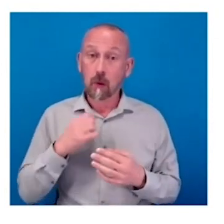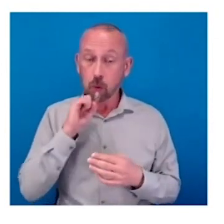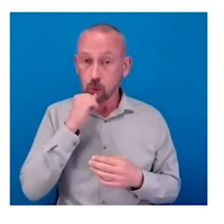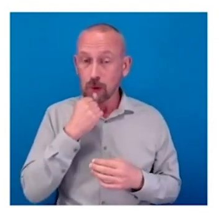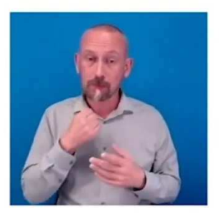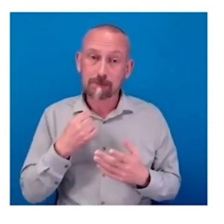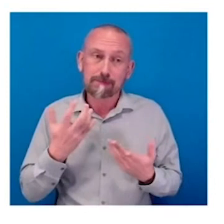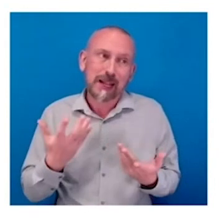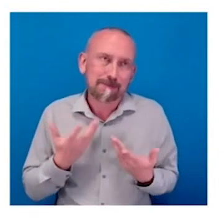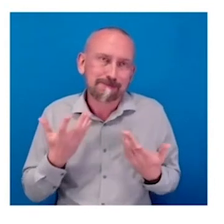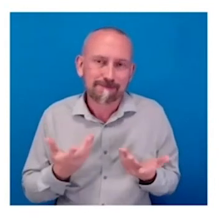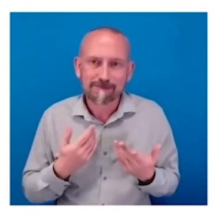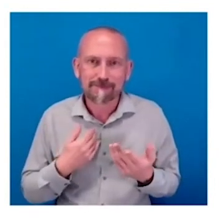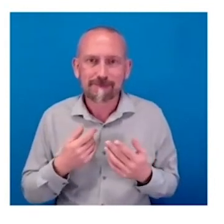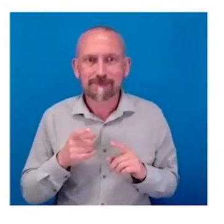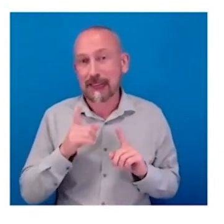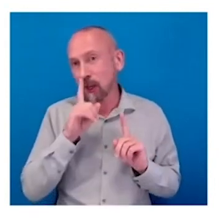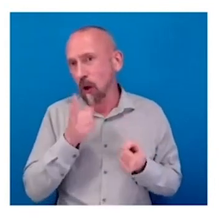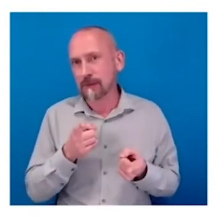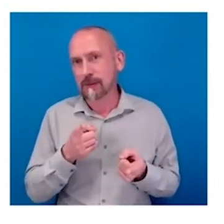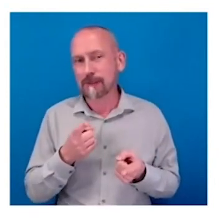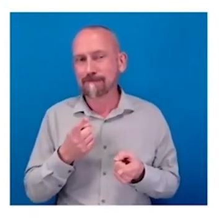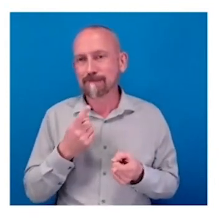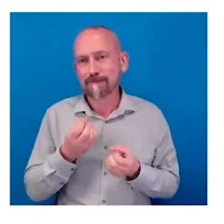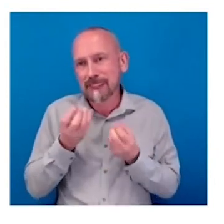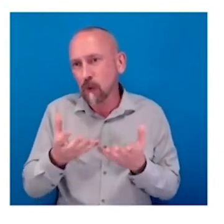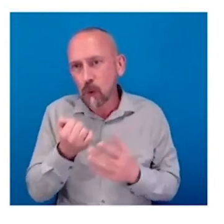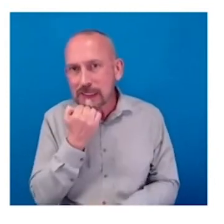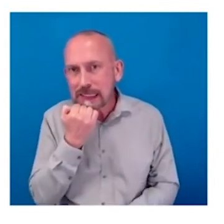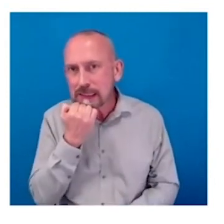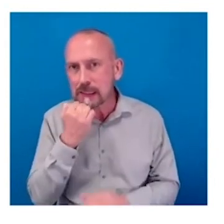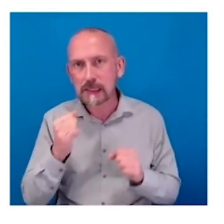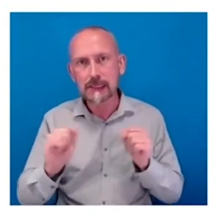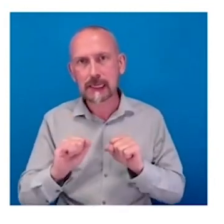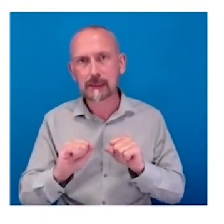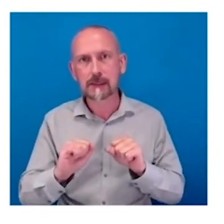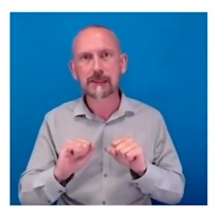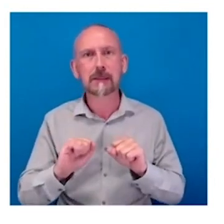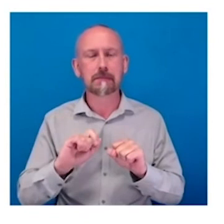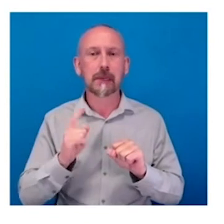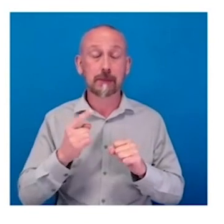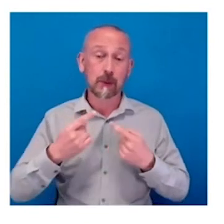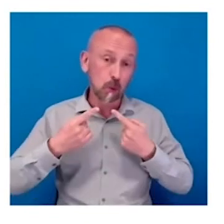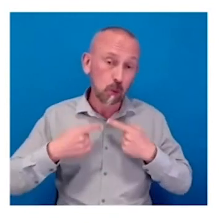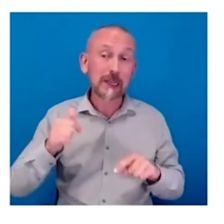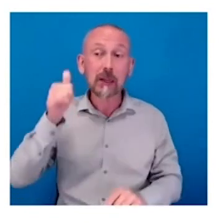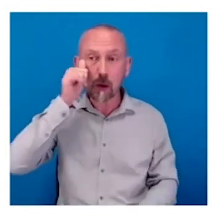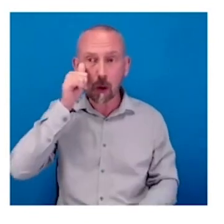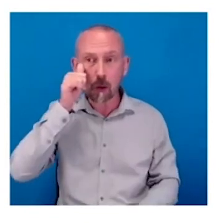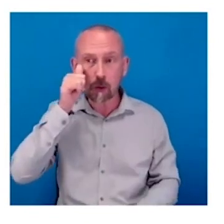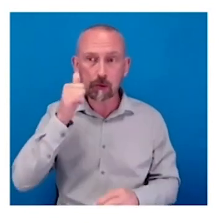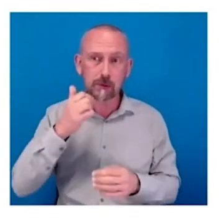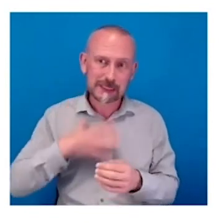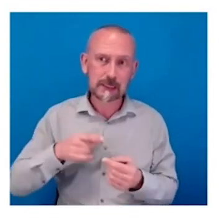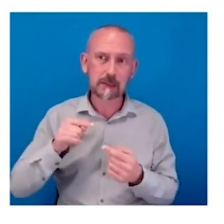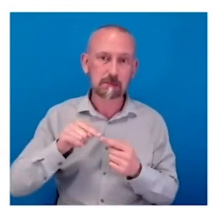can't sort of commit to any dates or timeframes, but it is something that we are aware of, and something that certainly we plan to